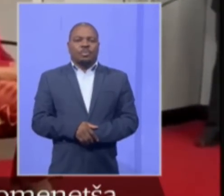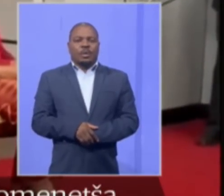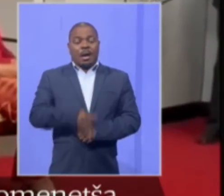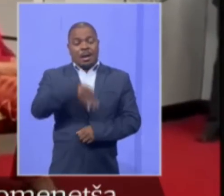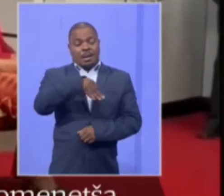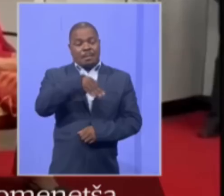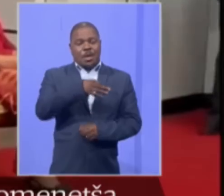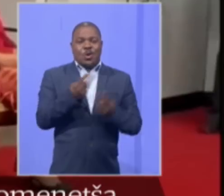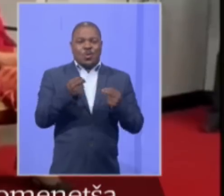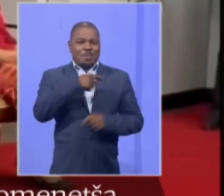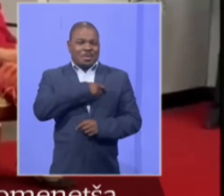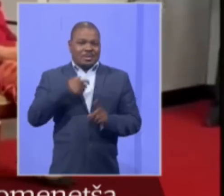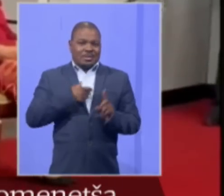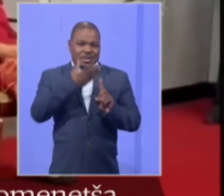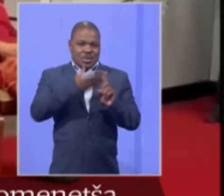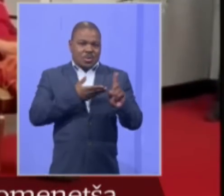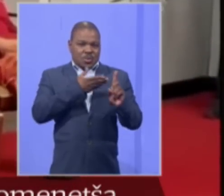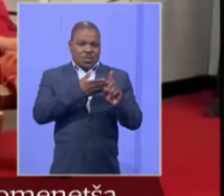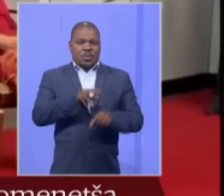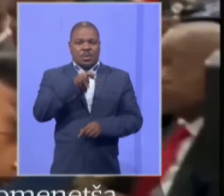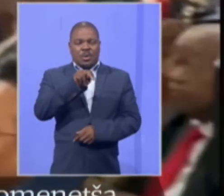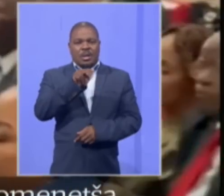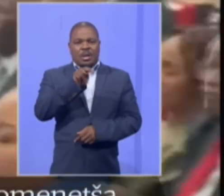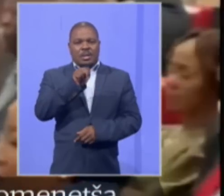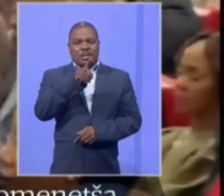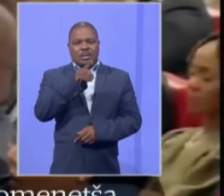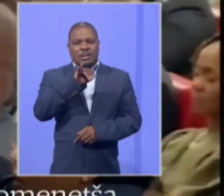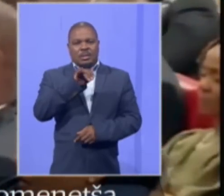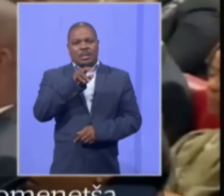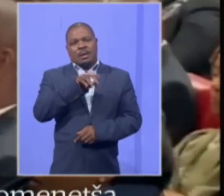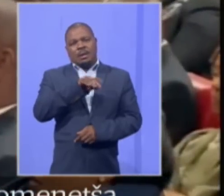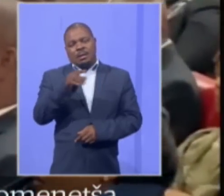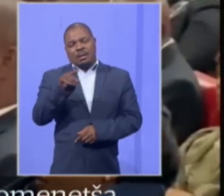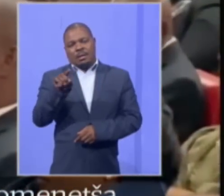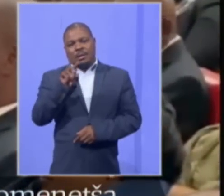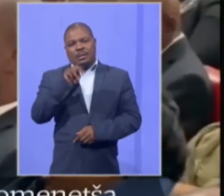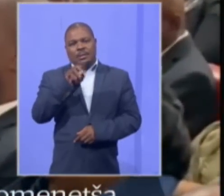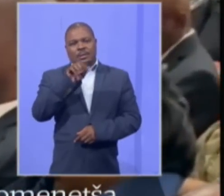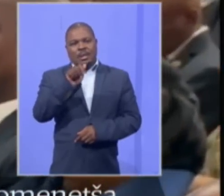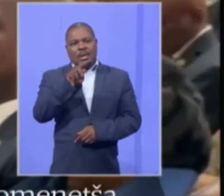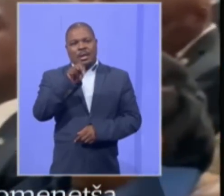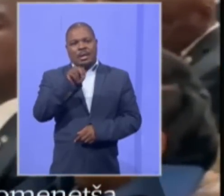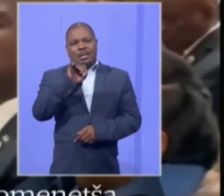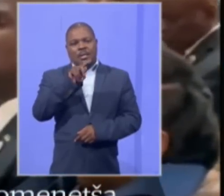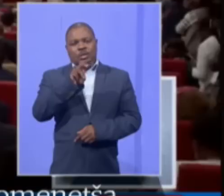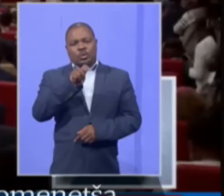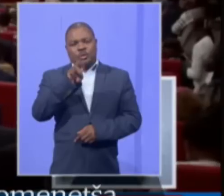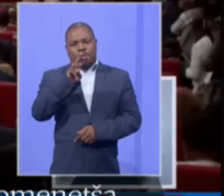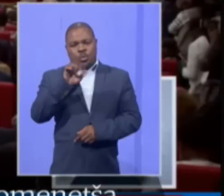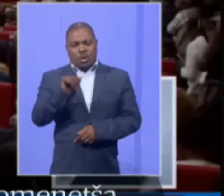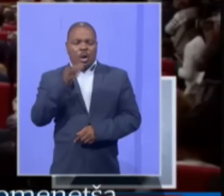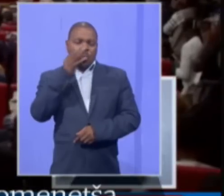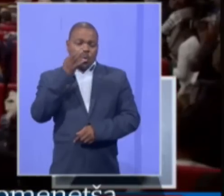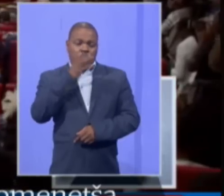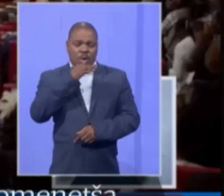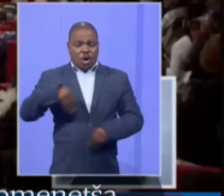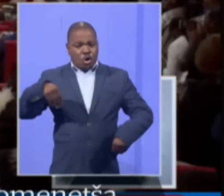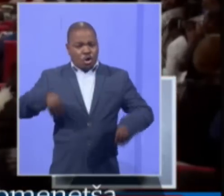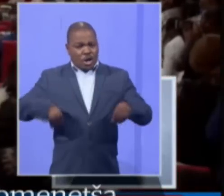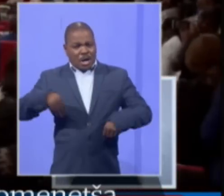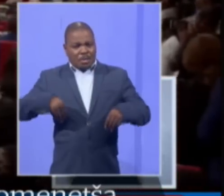Mopresidente yo a sa tšwago go kgethwa wa Namibia Netumbo Nandi-Ndaitwah o ikana go tumula bomenetša ka medu go